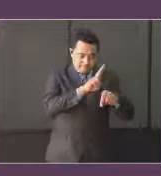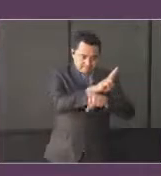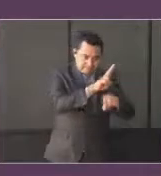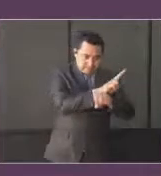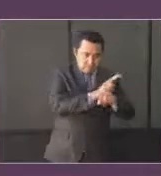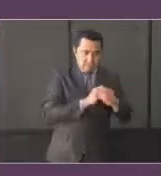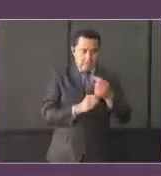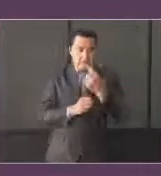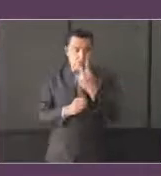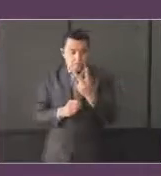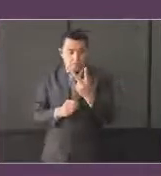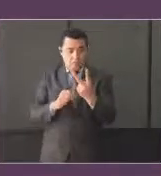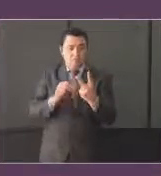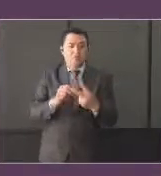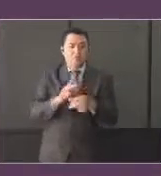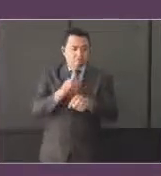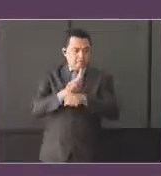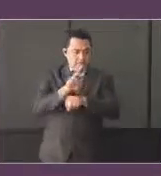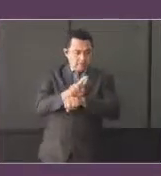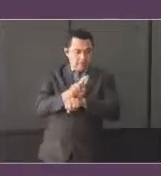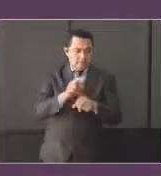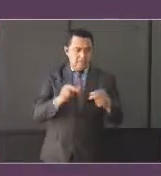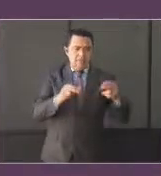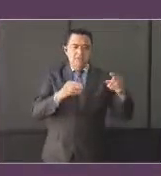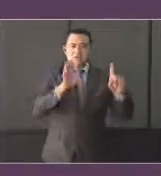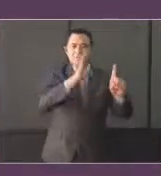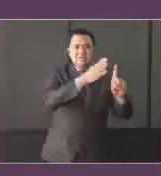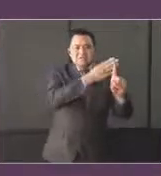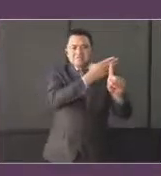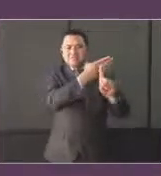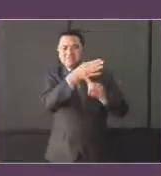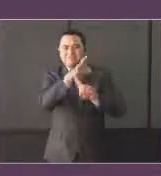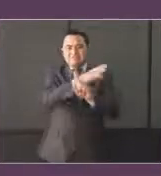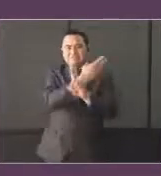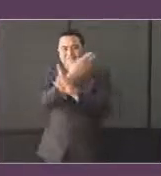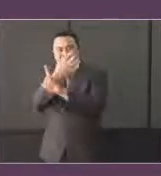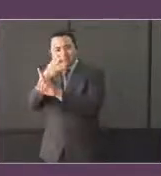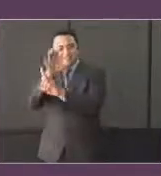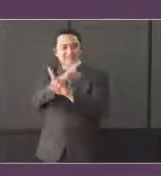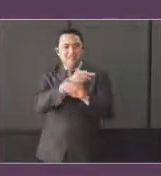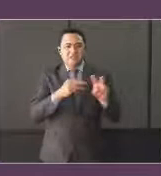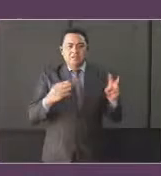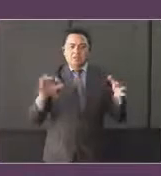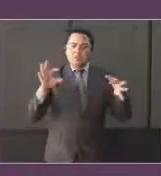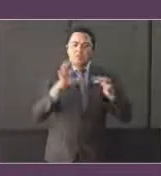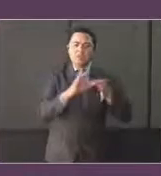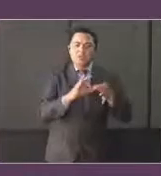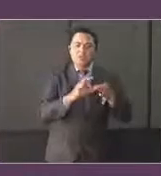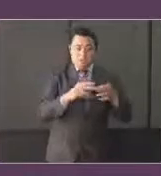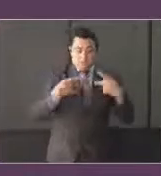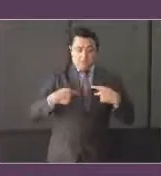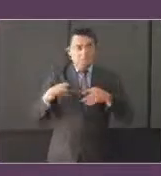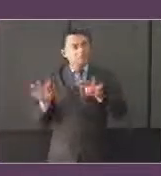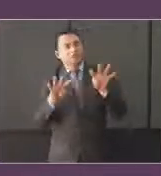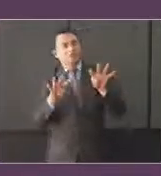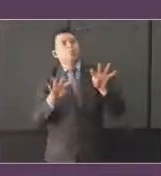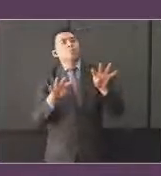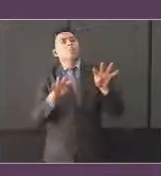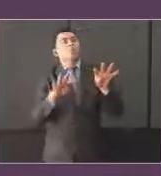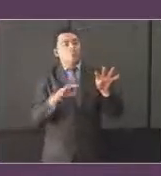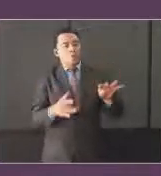are migrants, people that we have received. It is a way to integrate them and fight against